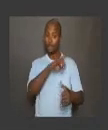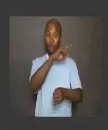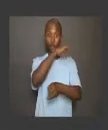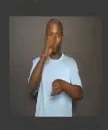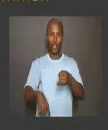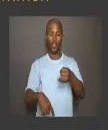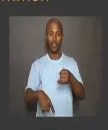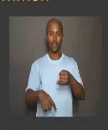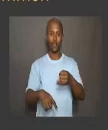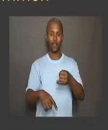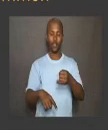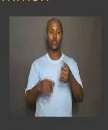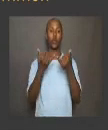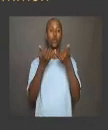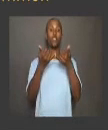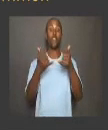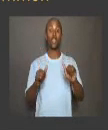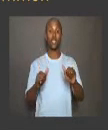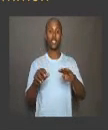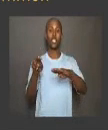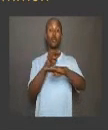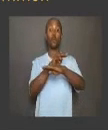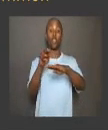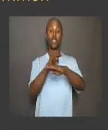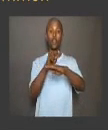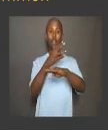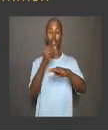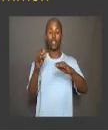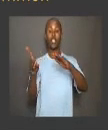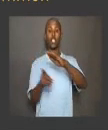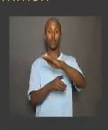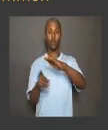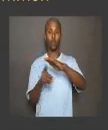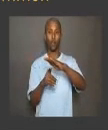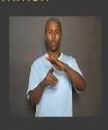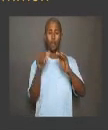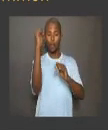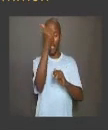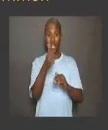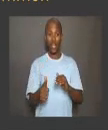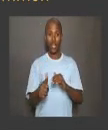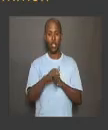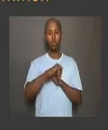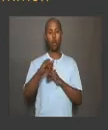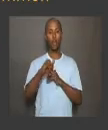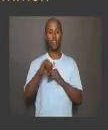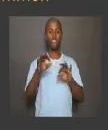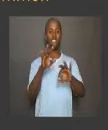Finally, we divide the numerator and denominator by any common